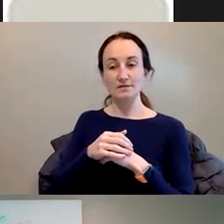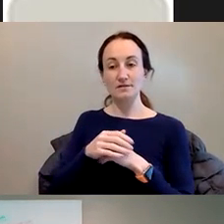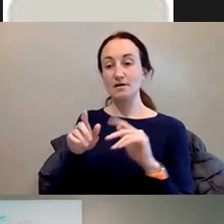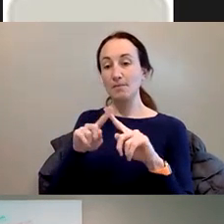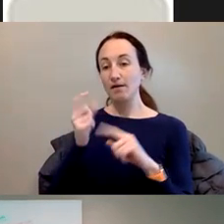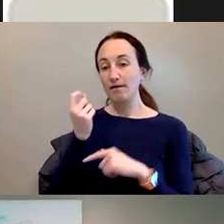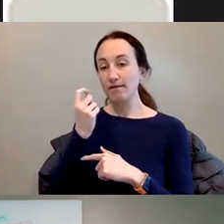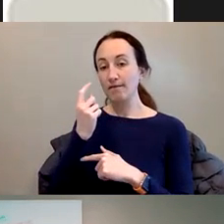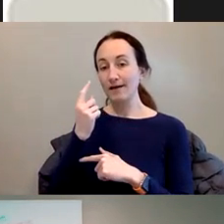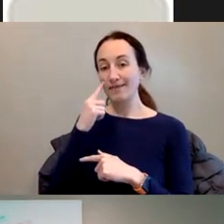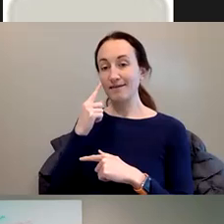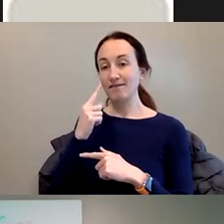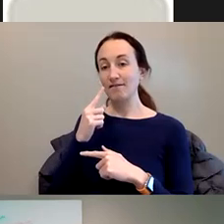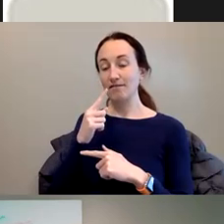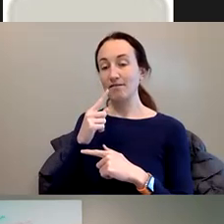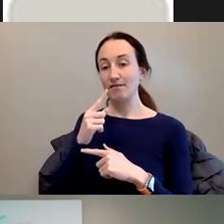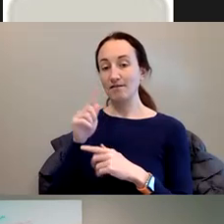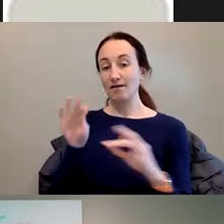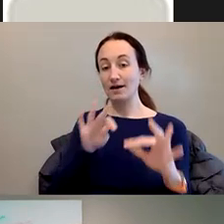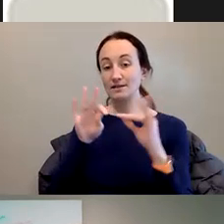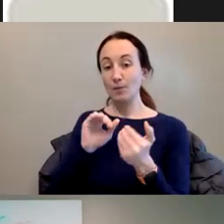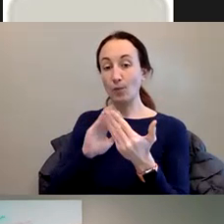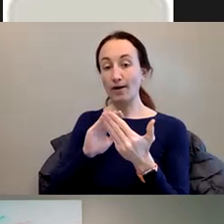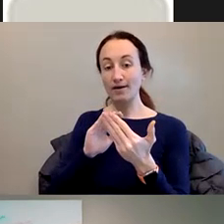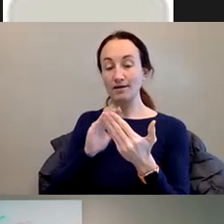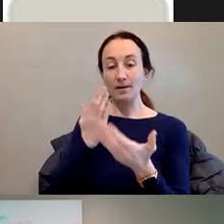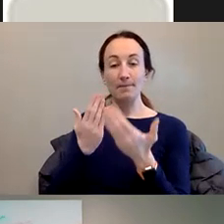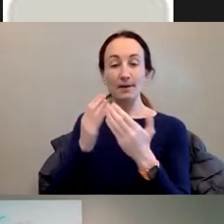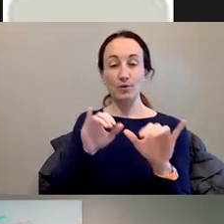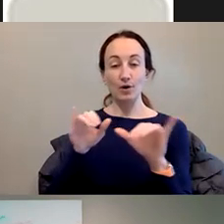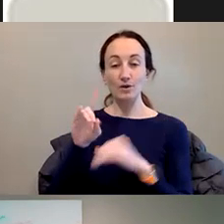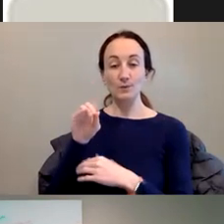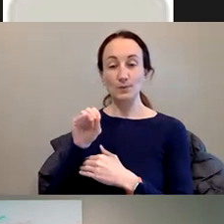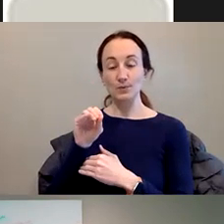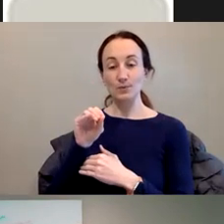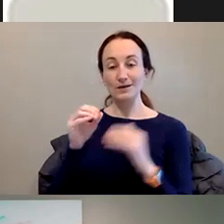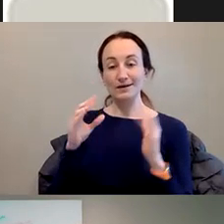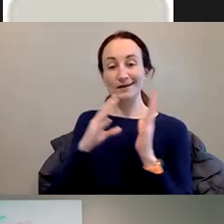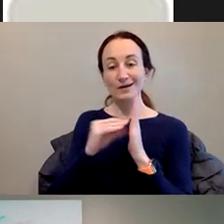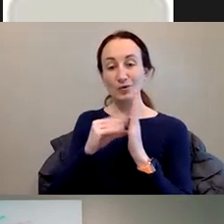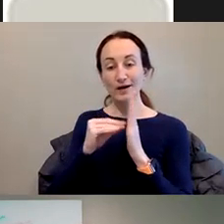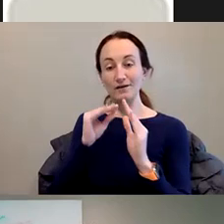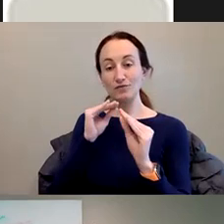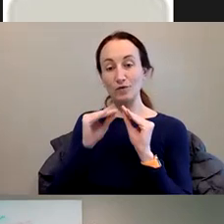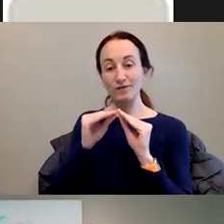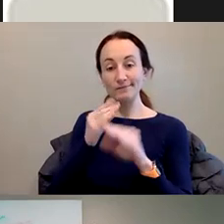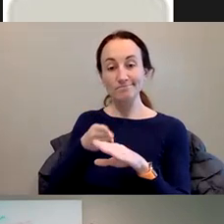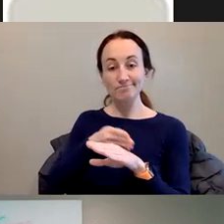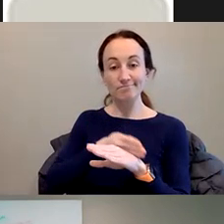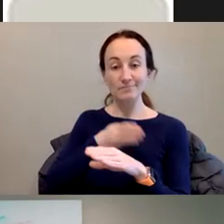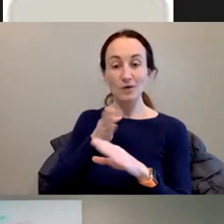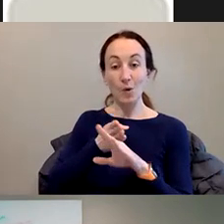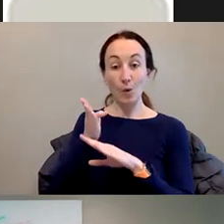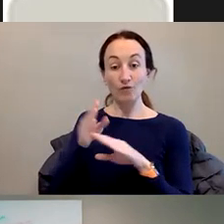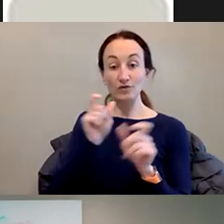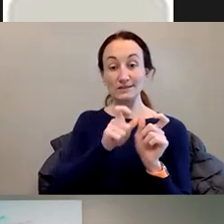ideal way is maybe we can also do this iterative refinement over the sequence